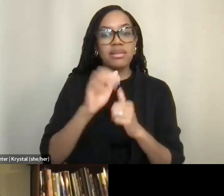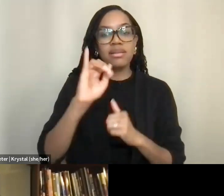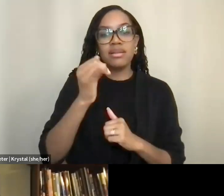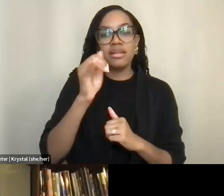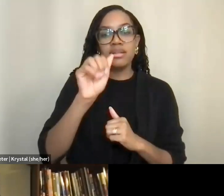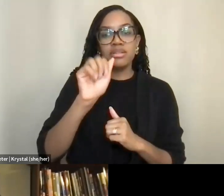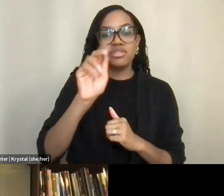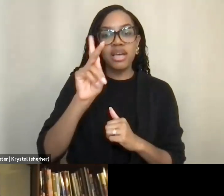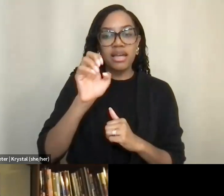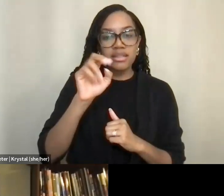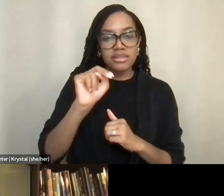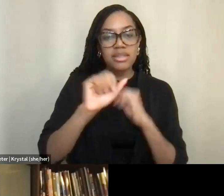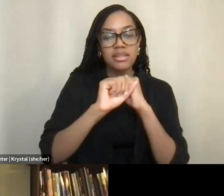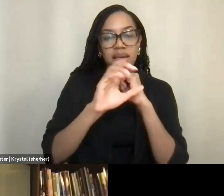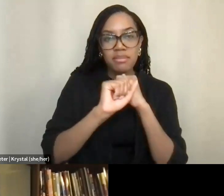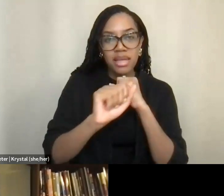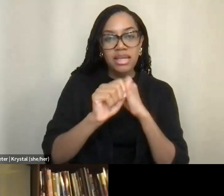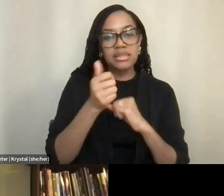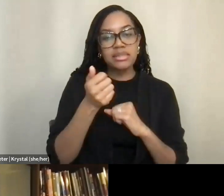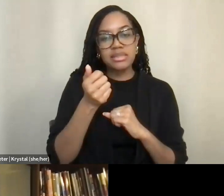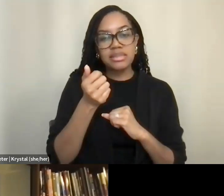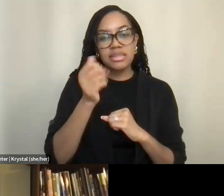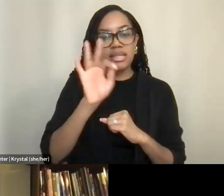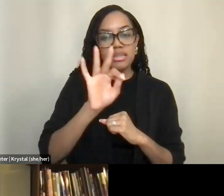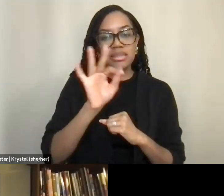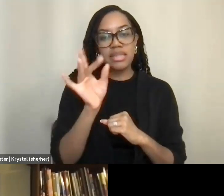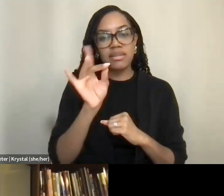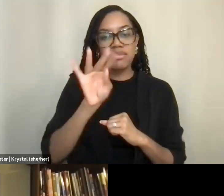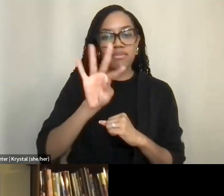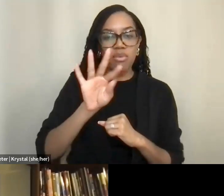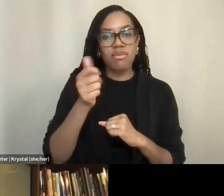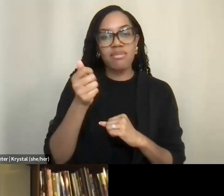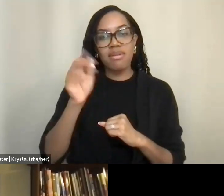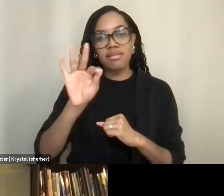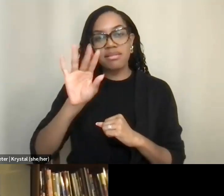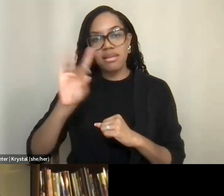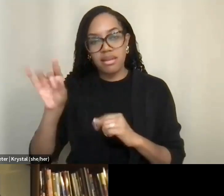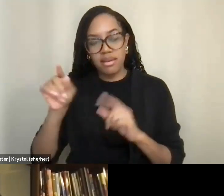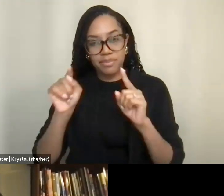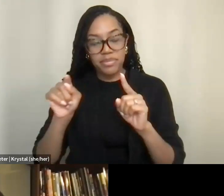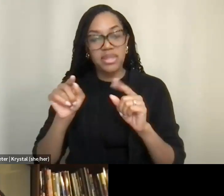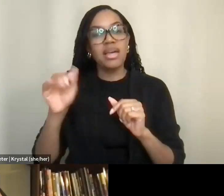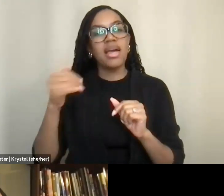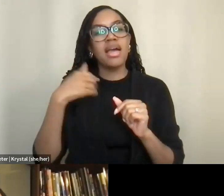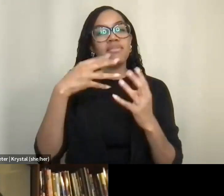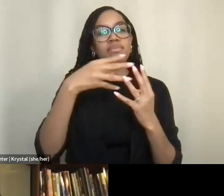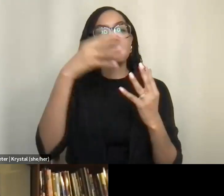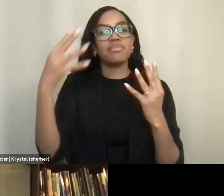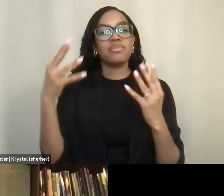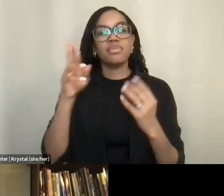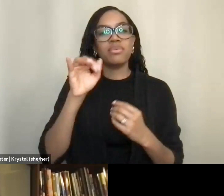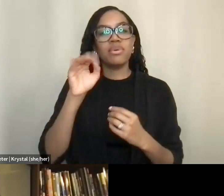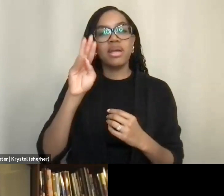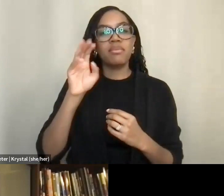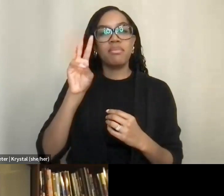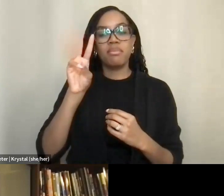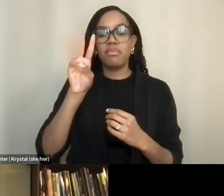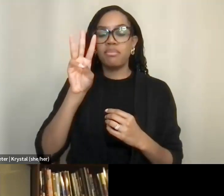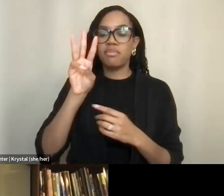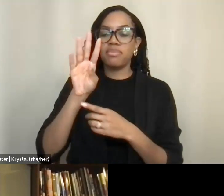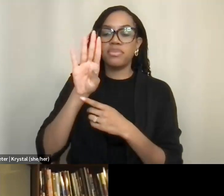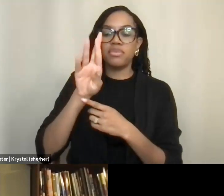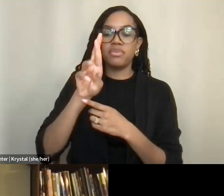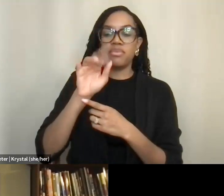and 1988, that vision of a rainbow coalition is a humanistic vision about what can